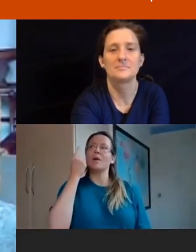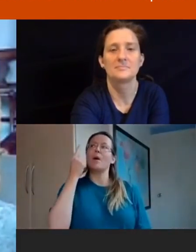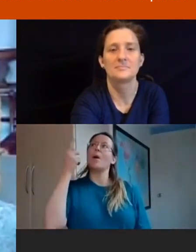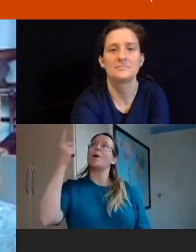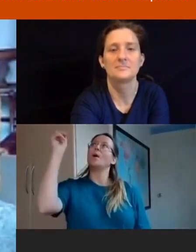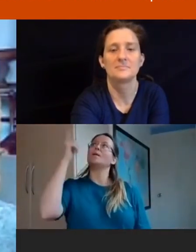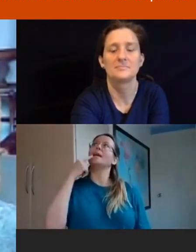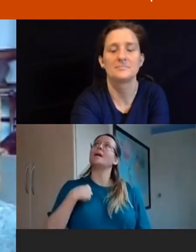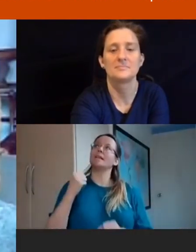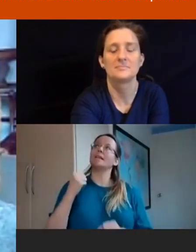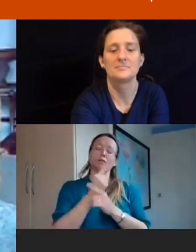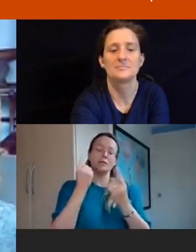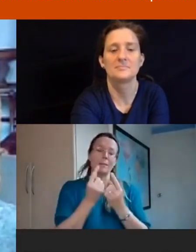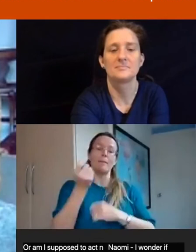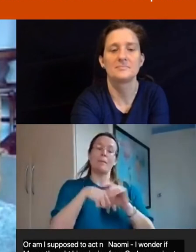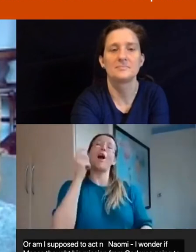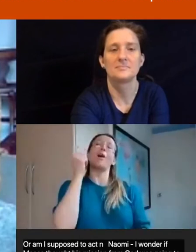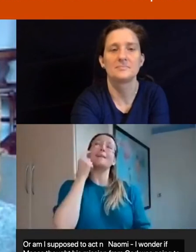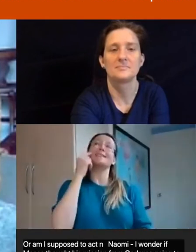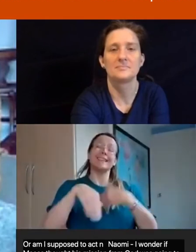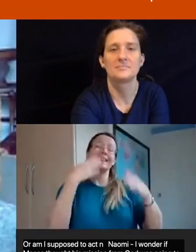easier and found it didn't.